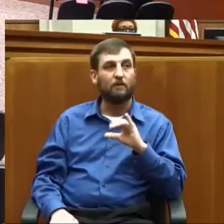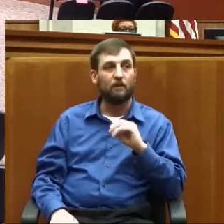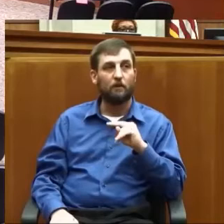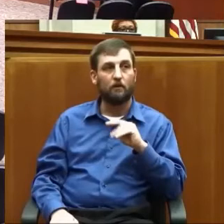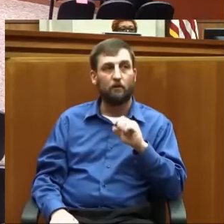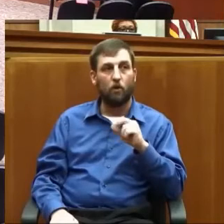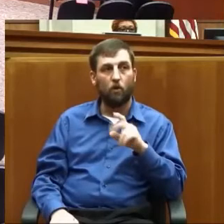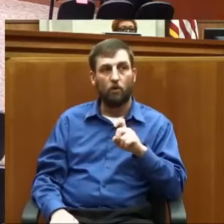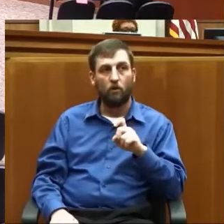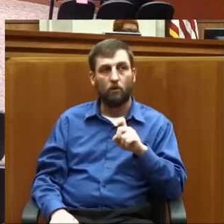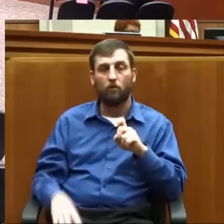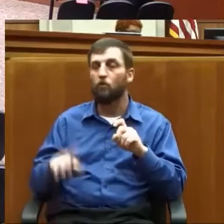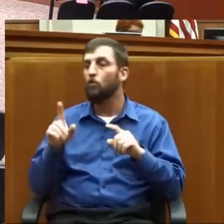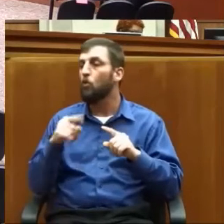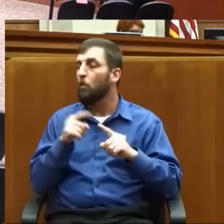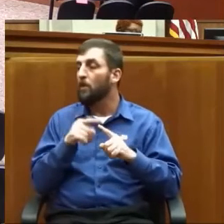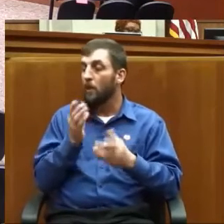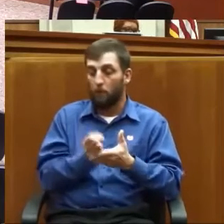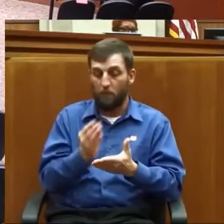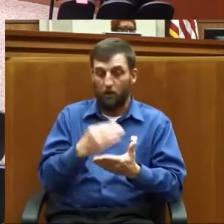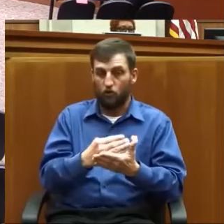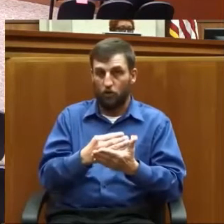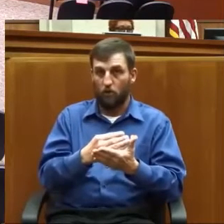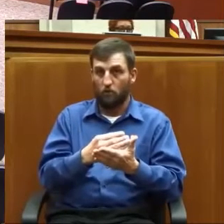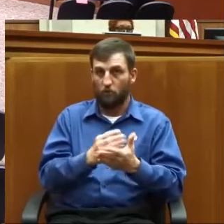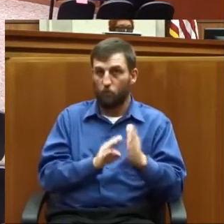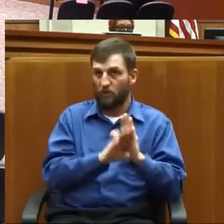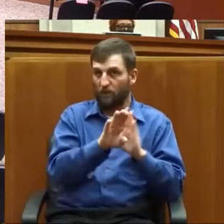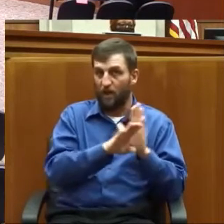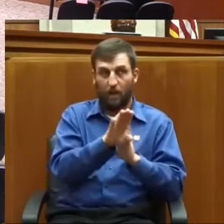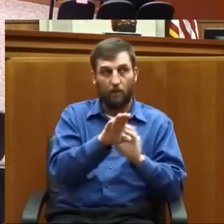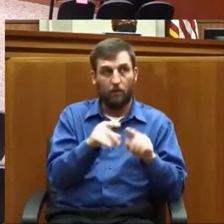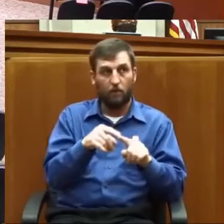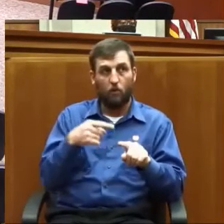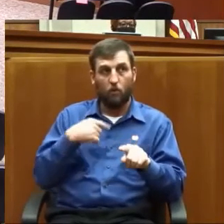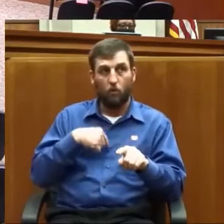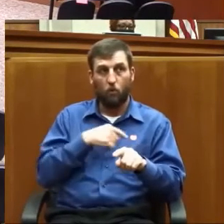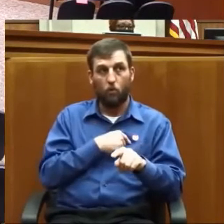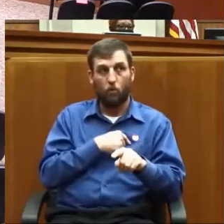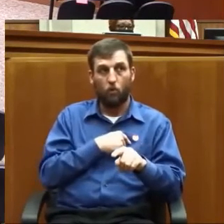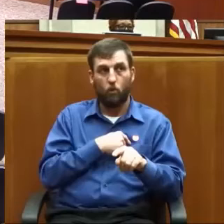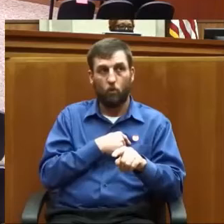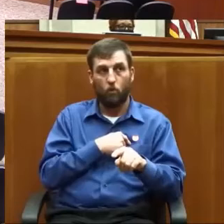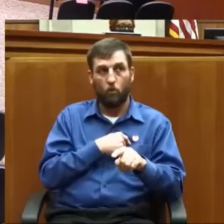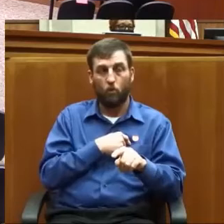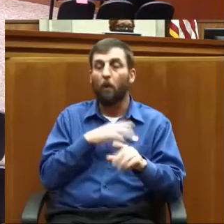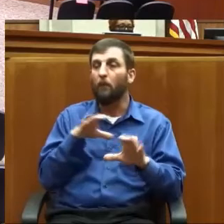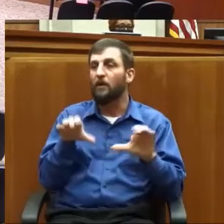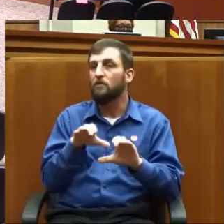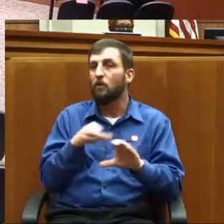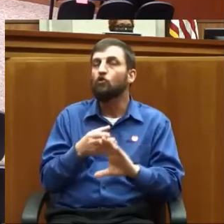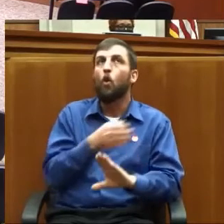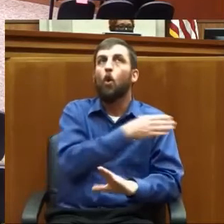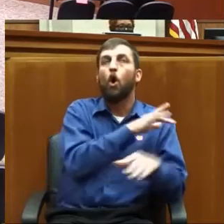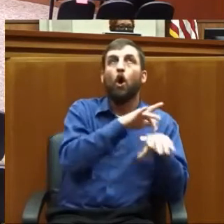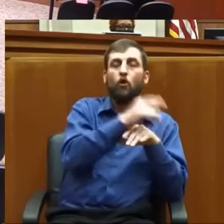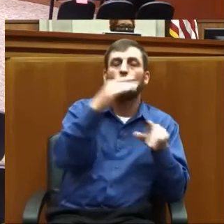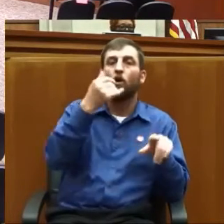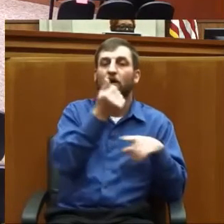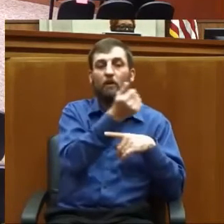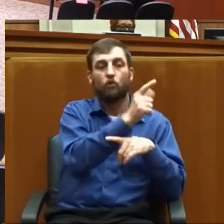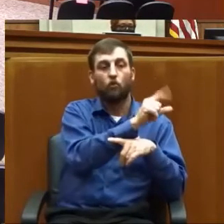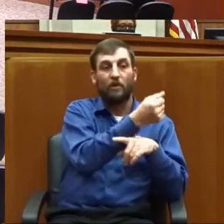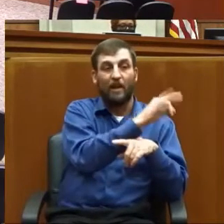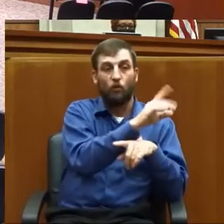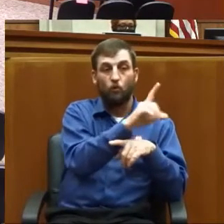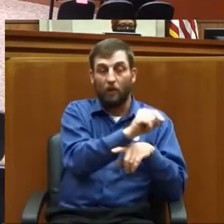afternoon. So when the budget was developed, we are requested, it's done so early. So for 1920,